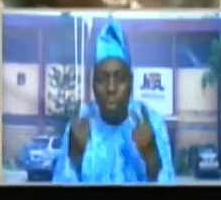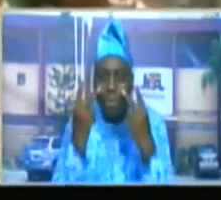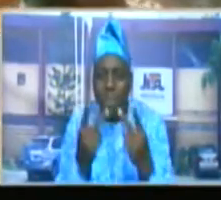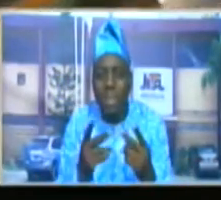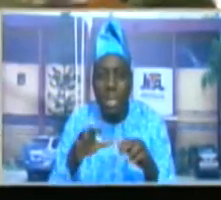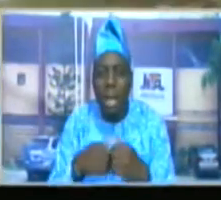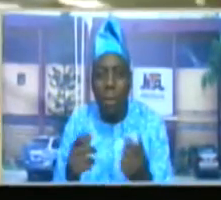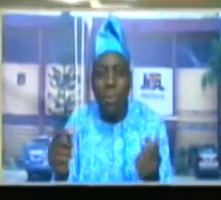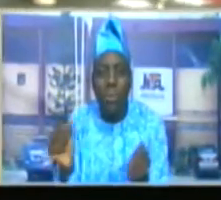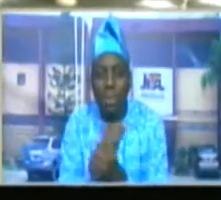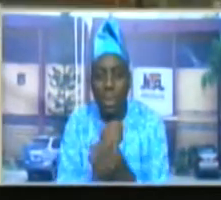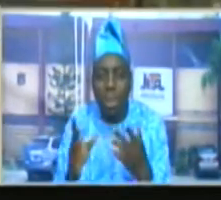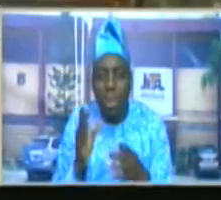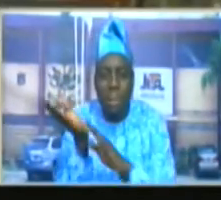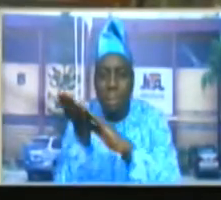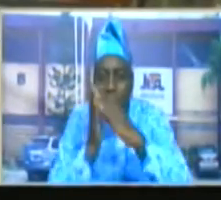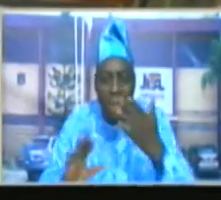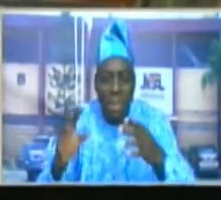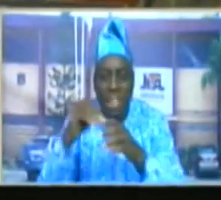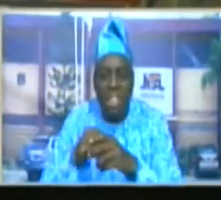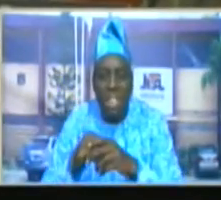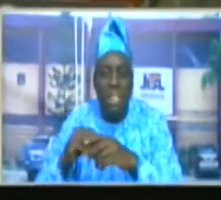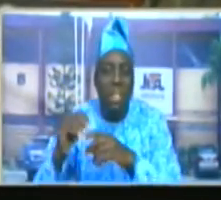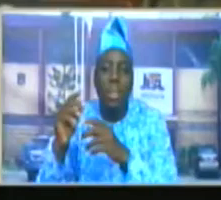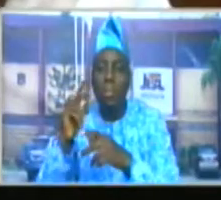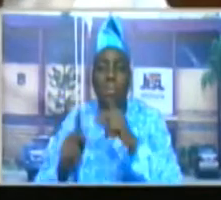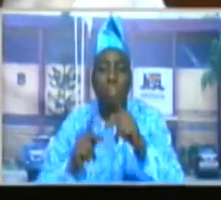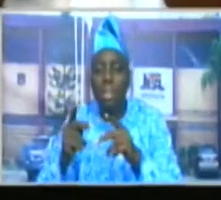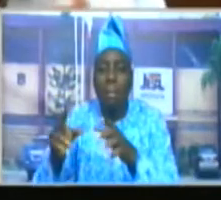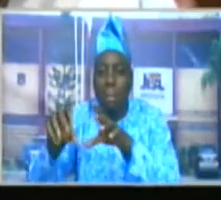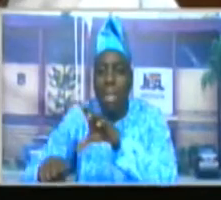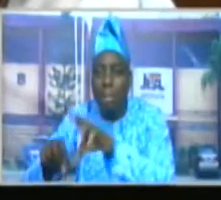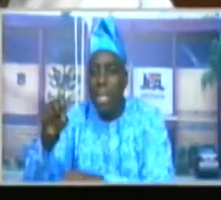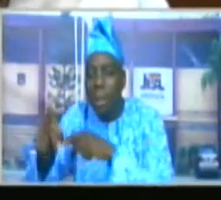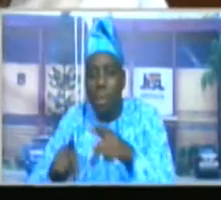country, abducting people and demanding ransom payment. We had